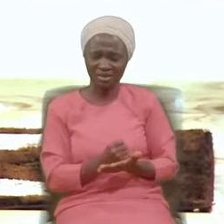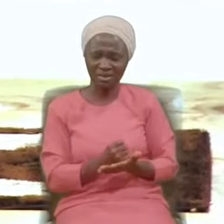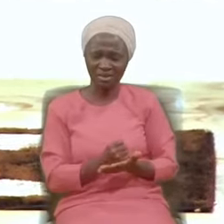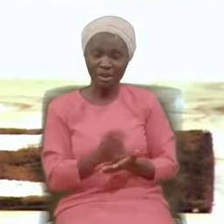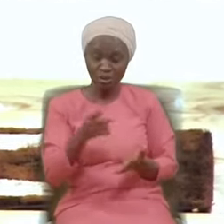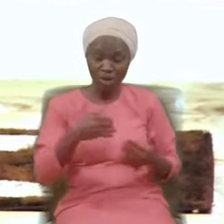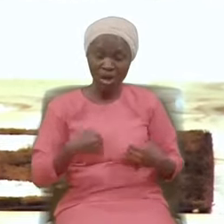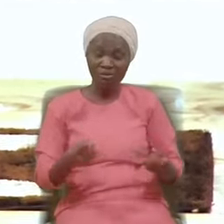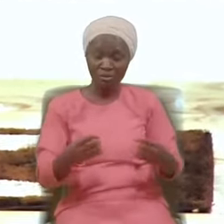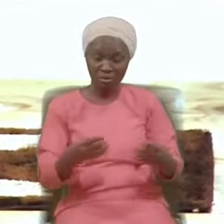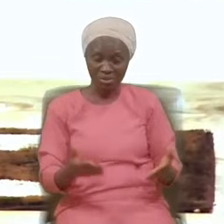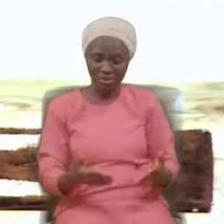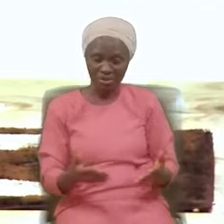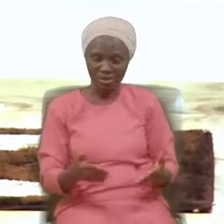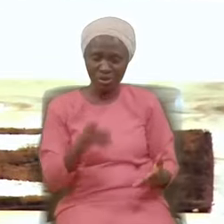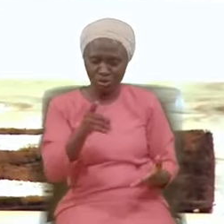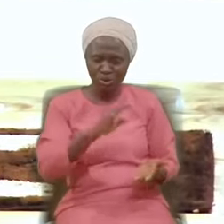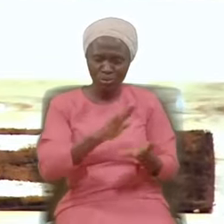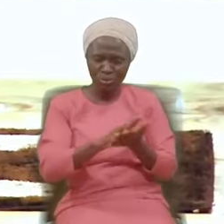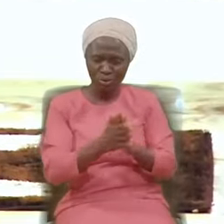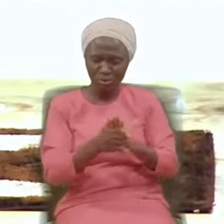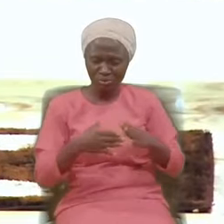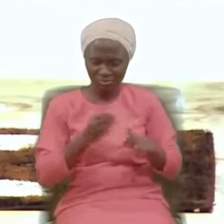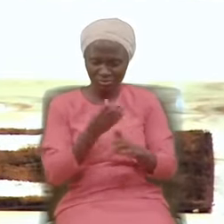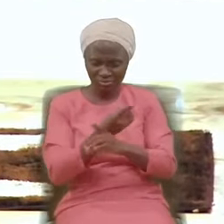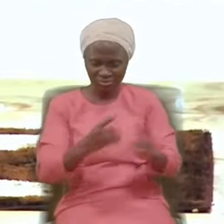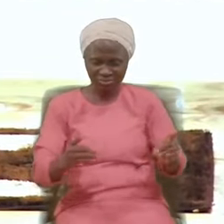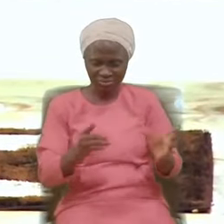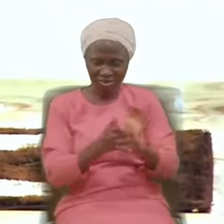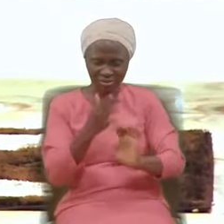You have come. Be delivered.